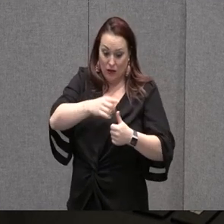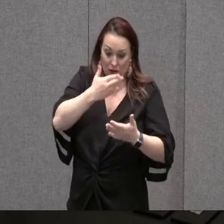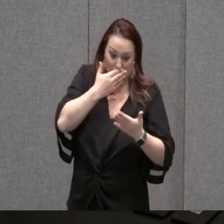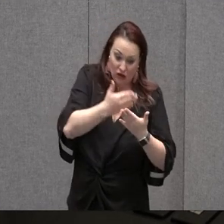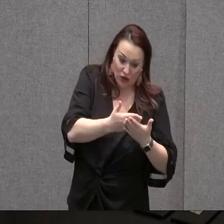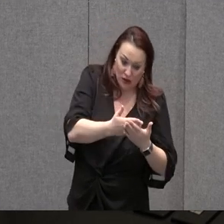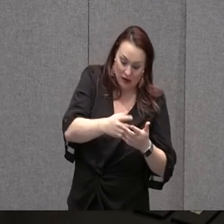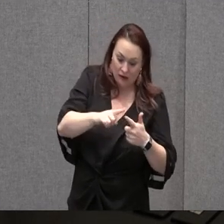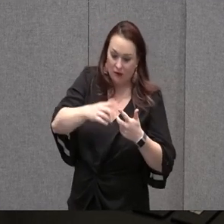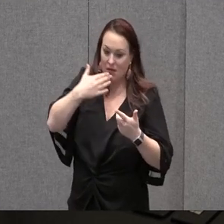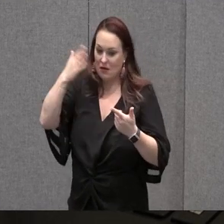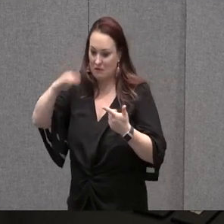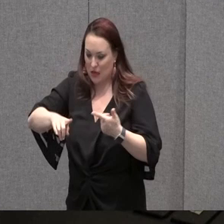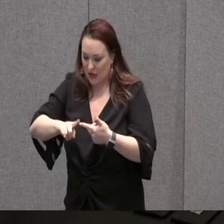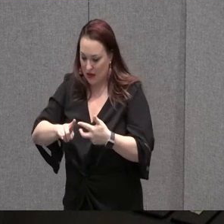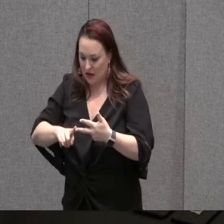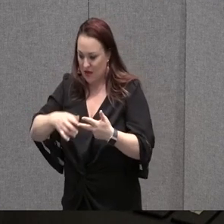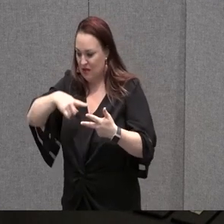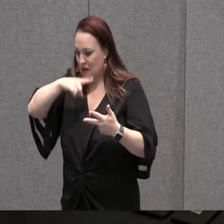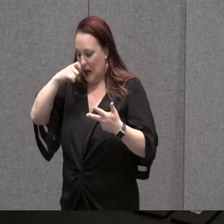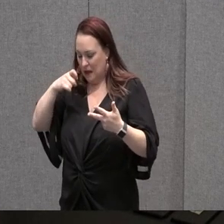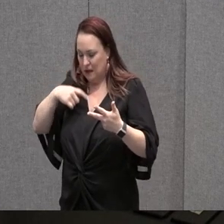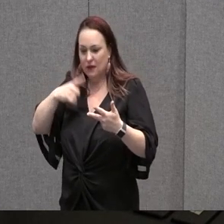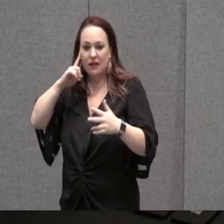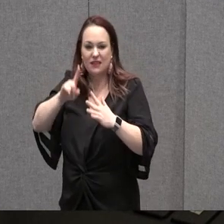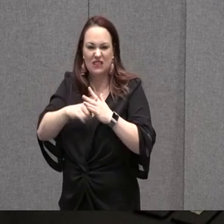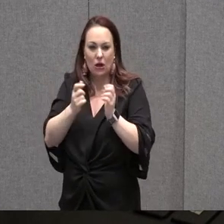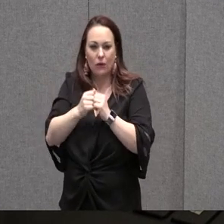and the ugly. Let's start with the worst part.